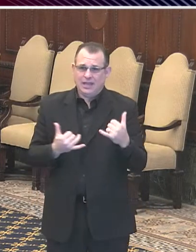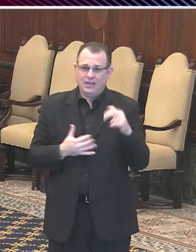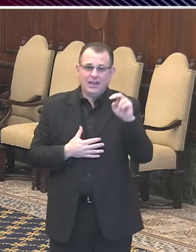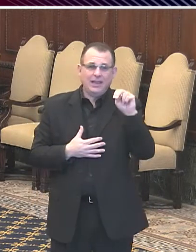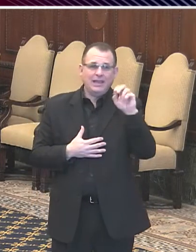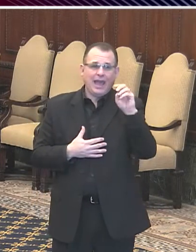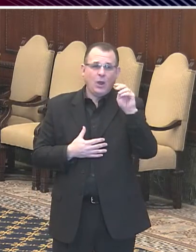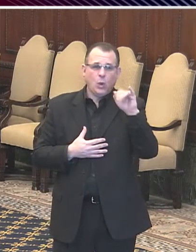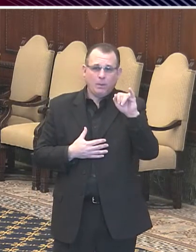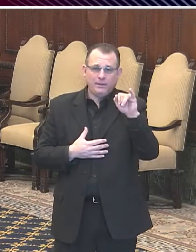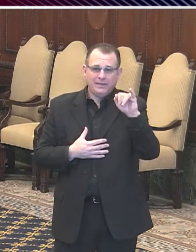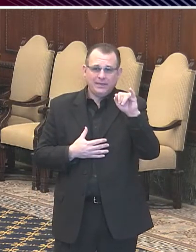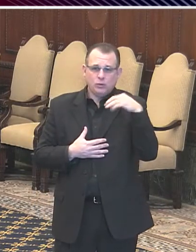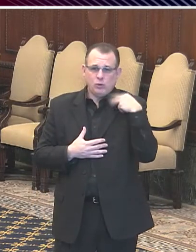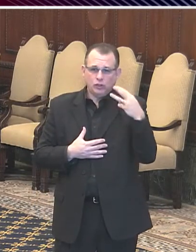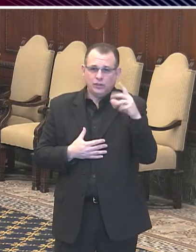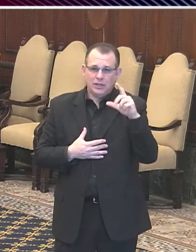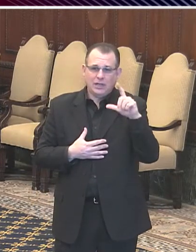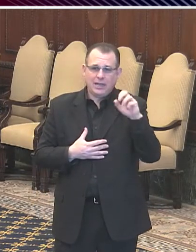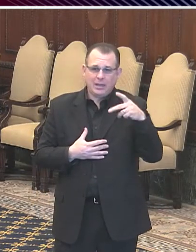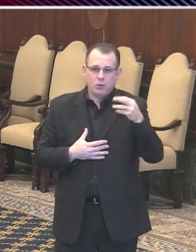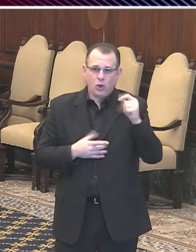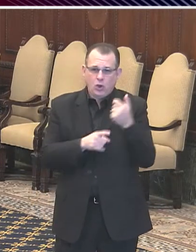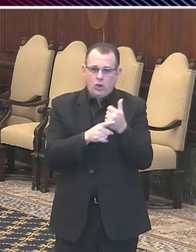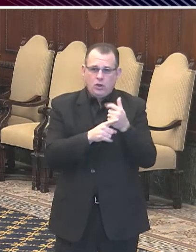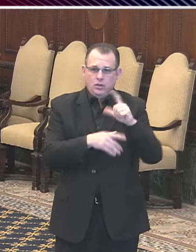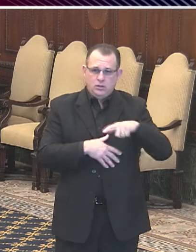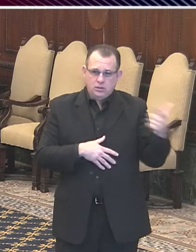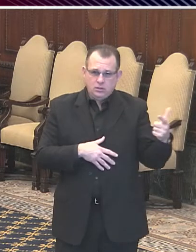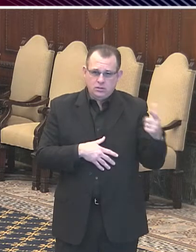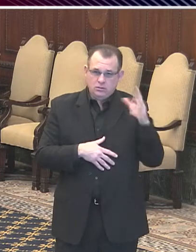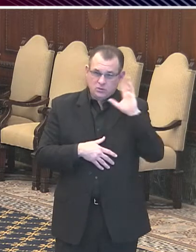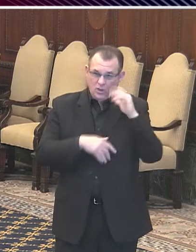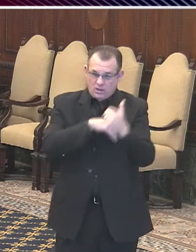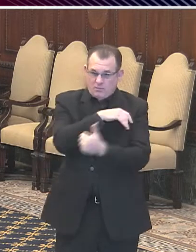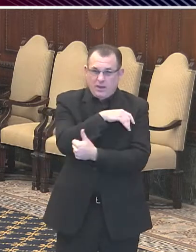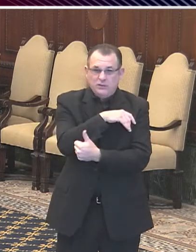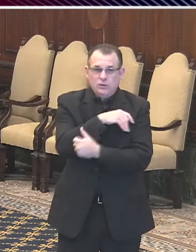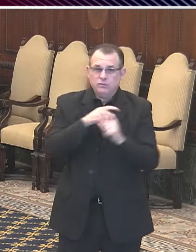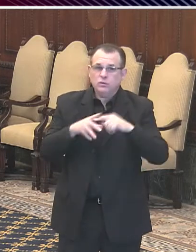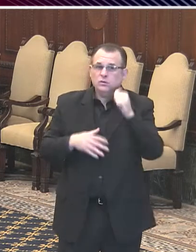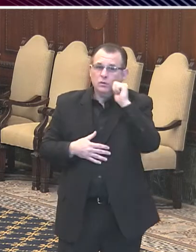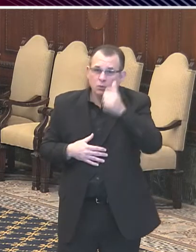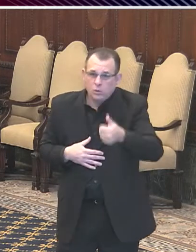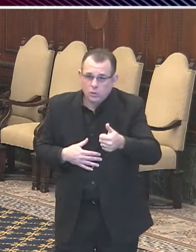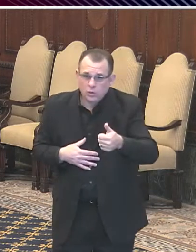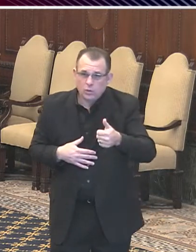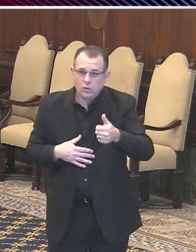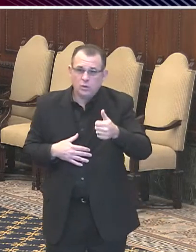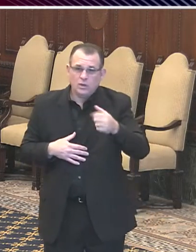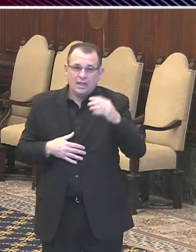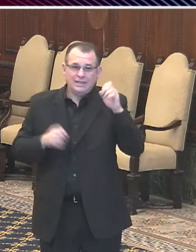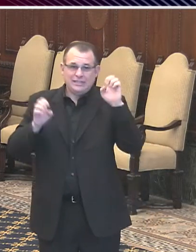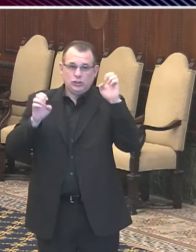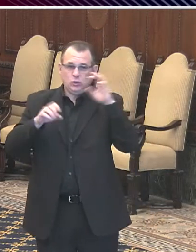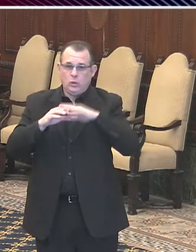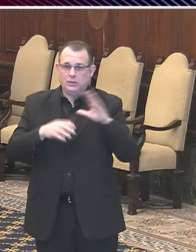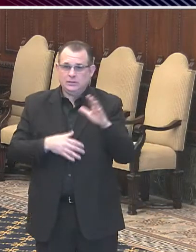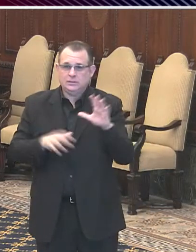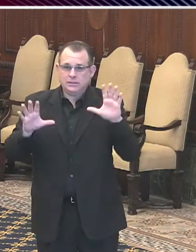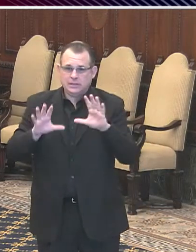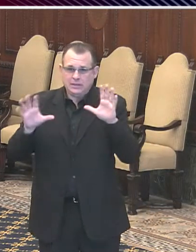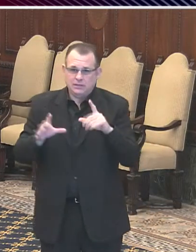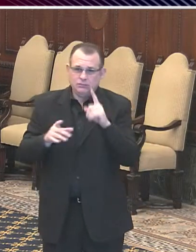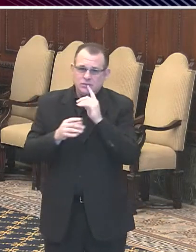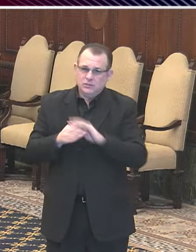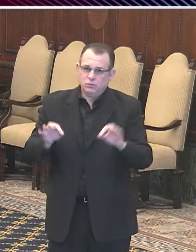medical perspective, Passover starts tomorrow evening. Easter is on Sunday. These are really important times for a lot of